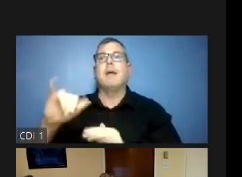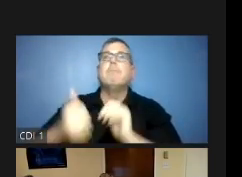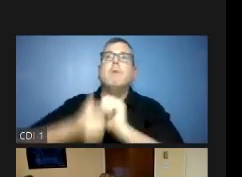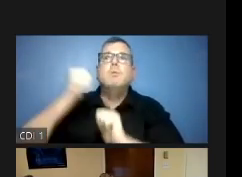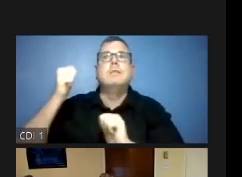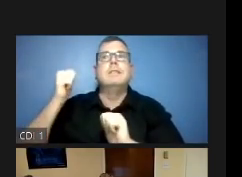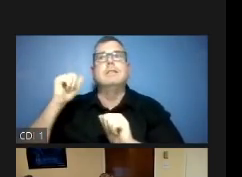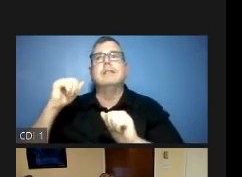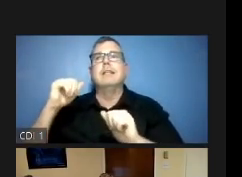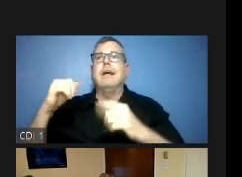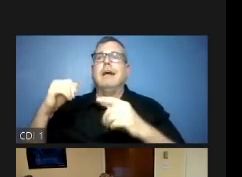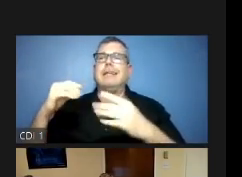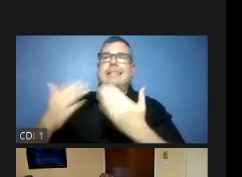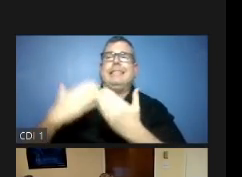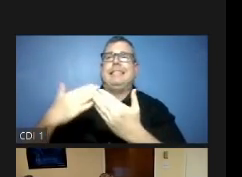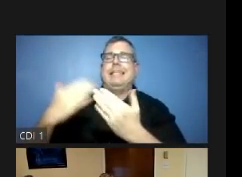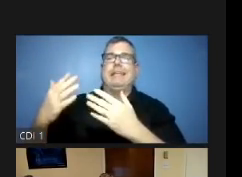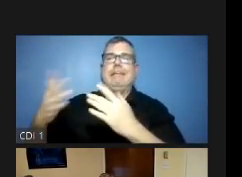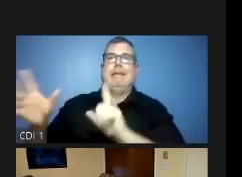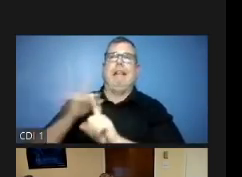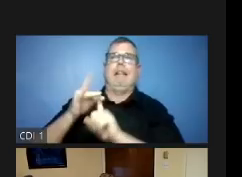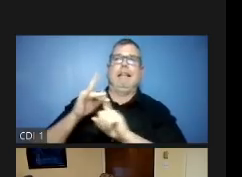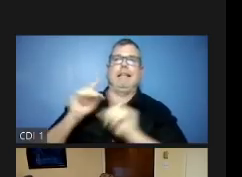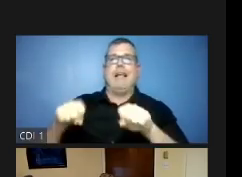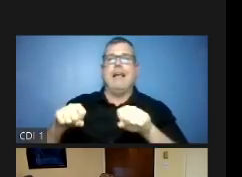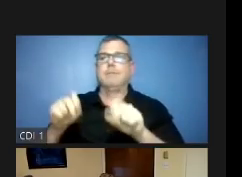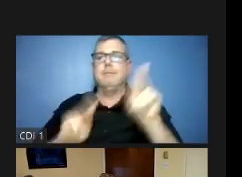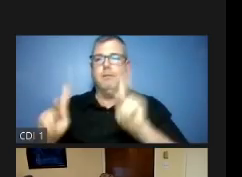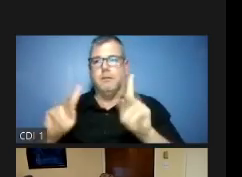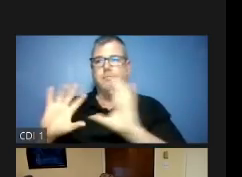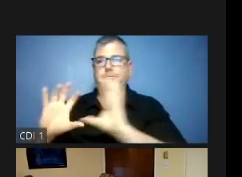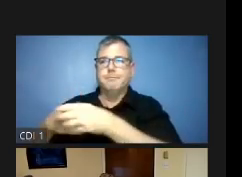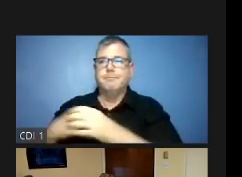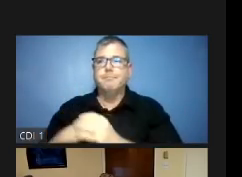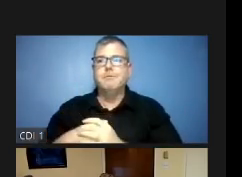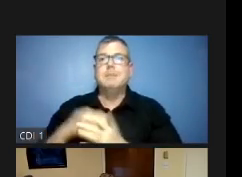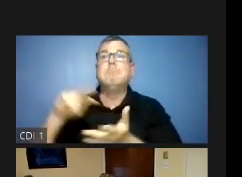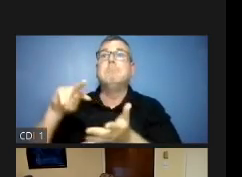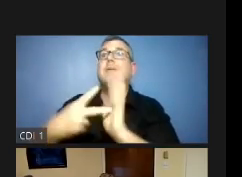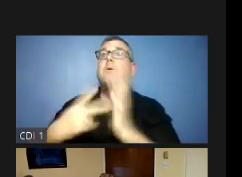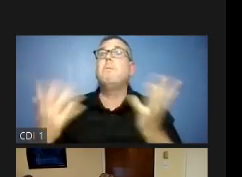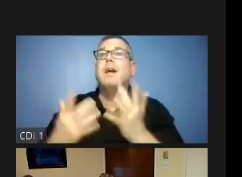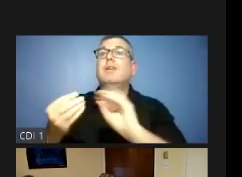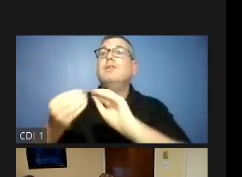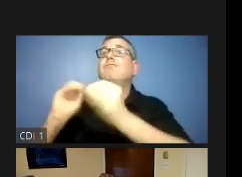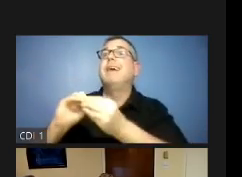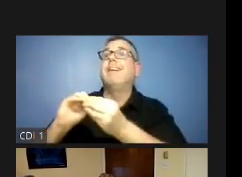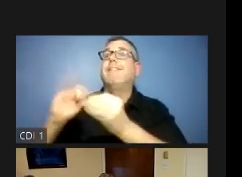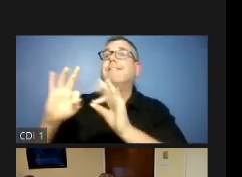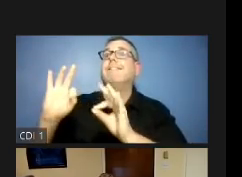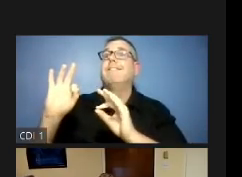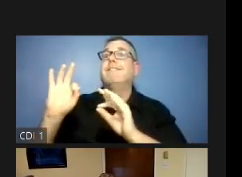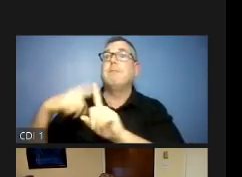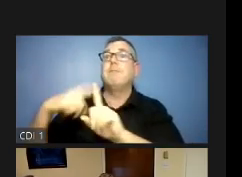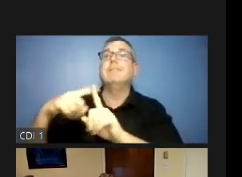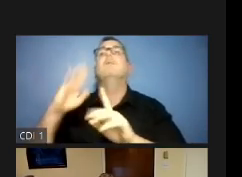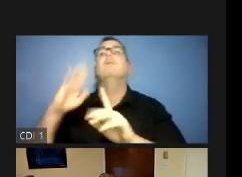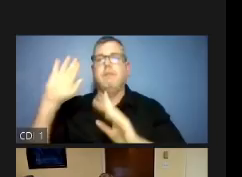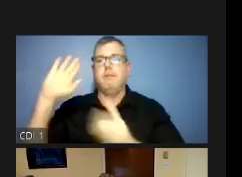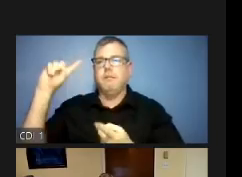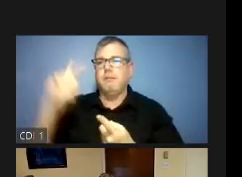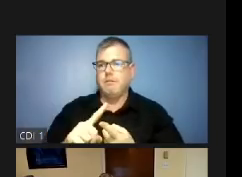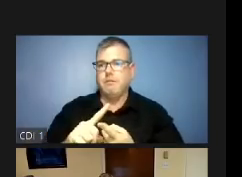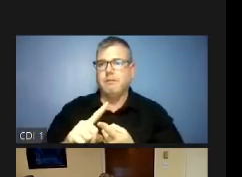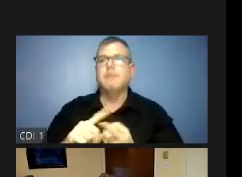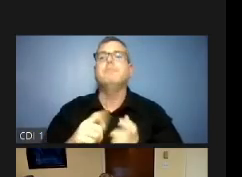our mortality rates will begin to decline significantly as early as 3 weeks from now. We can also hope to have a